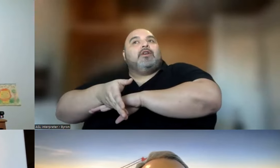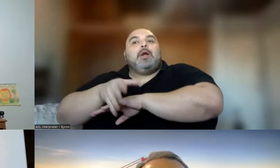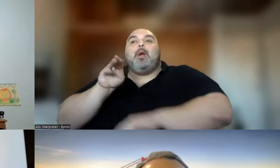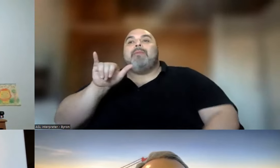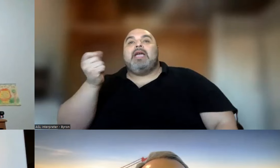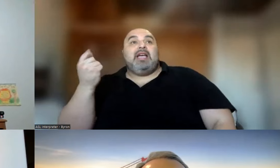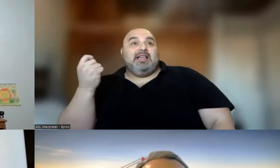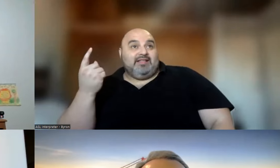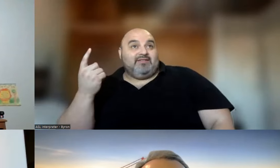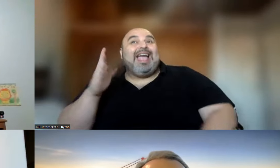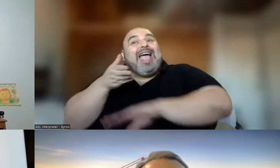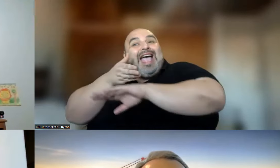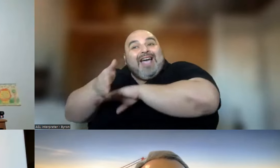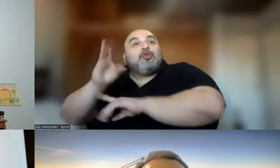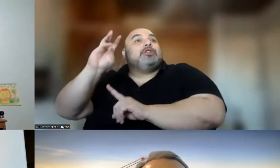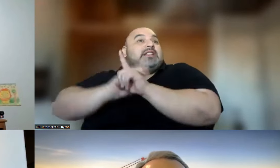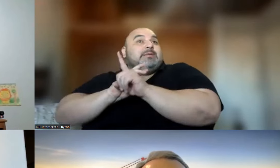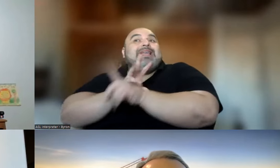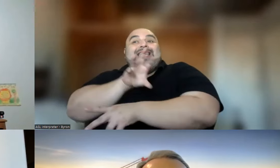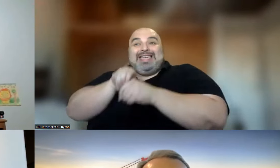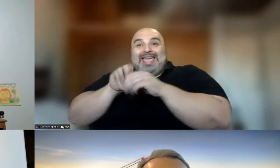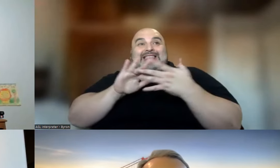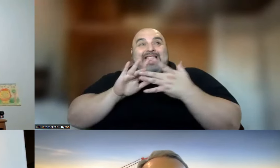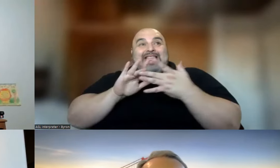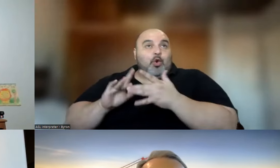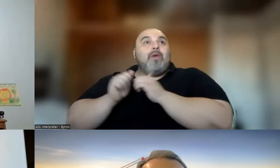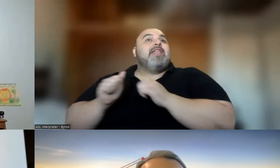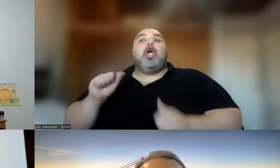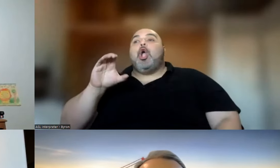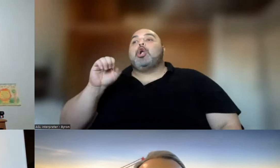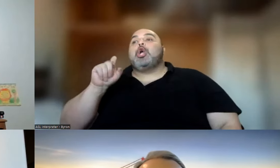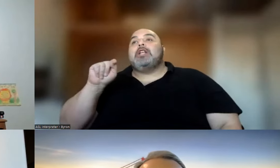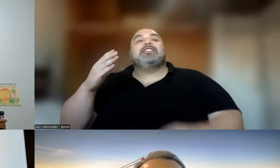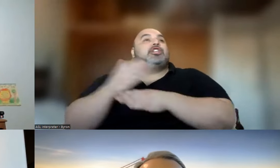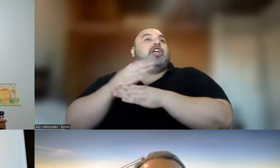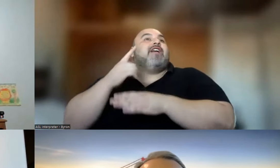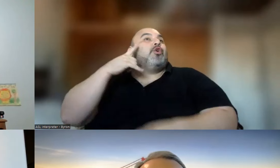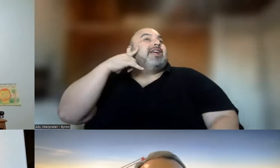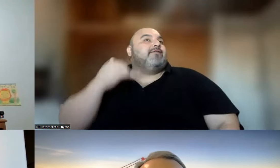then after that 6 months in network without cost sharing for Californians,